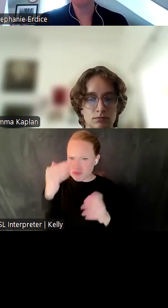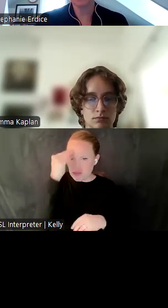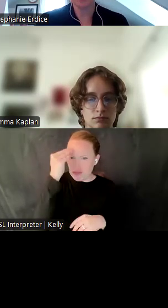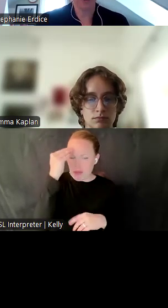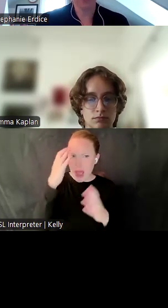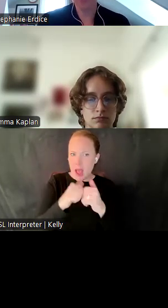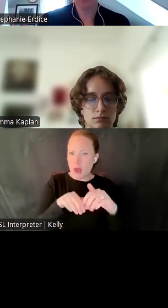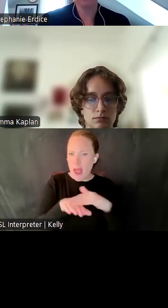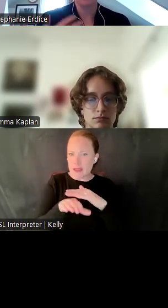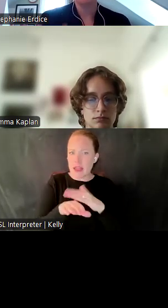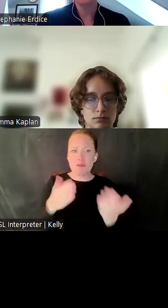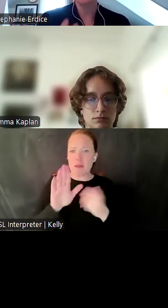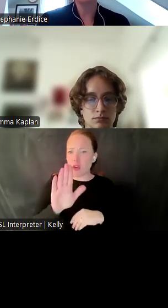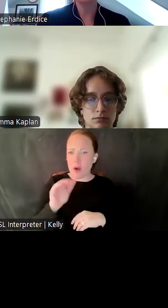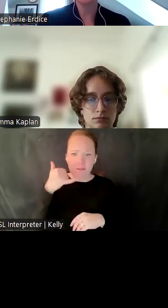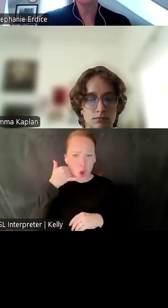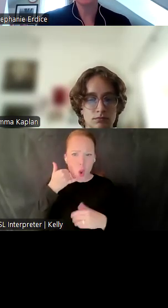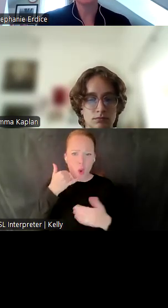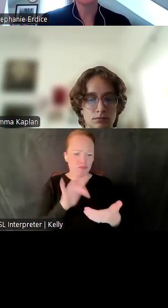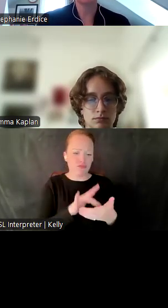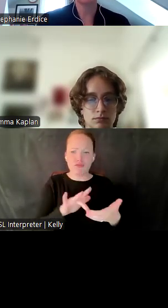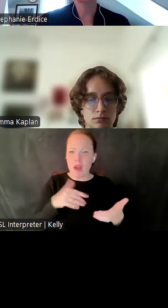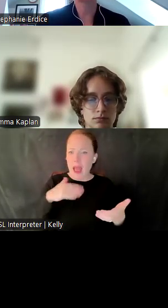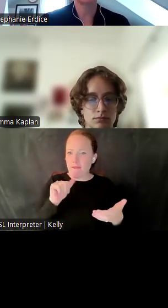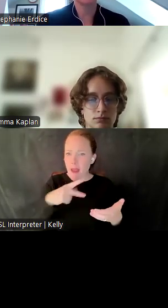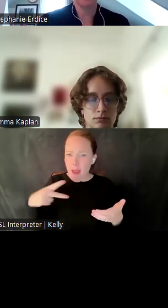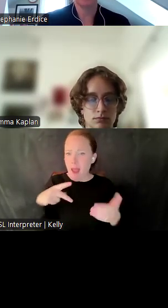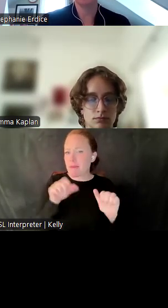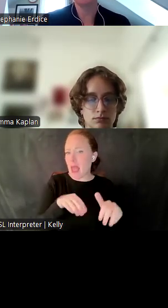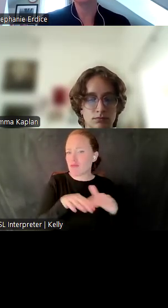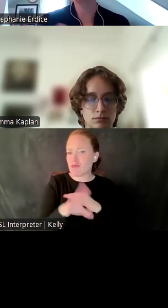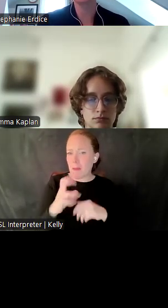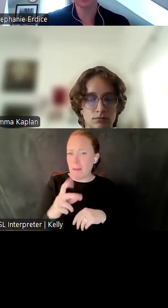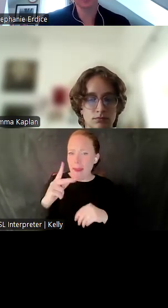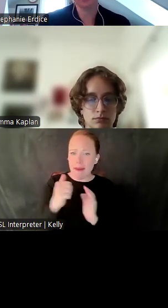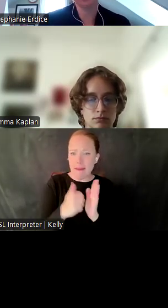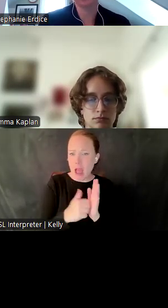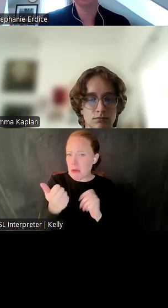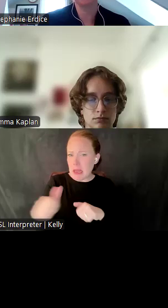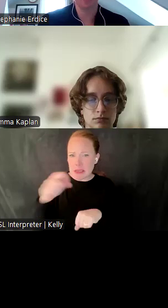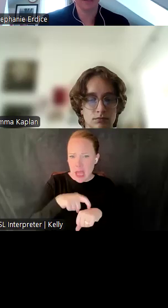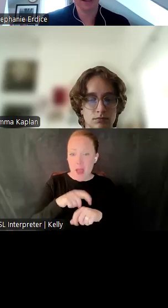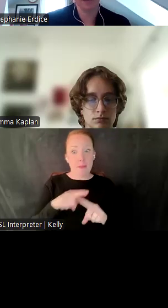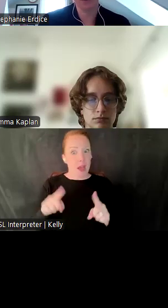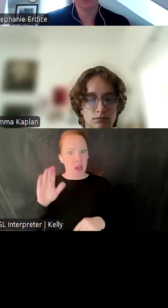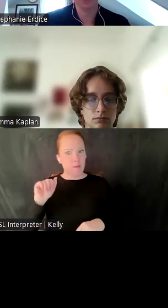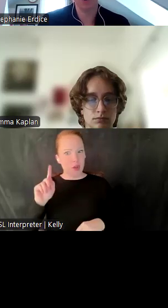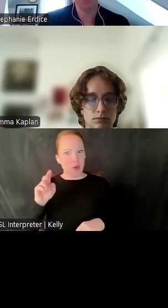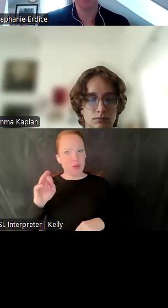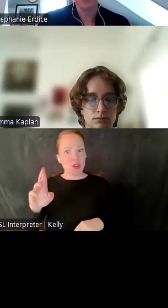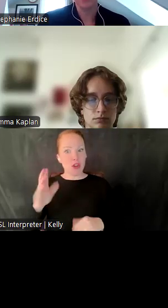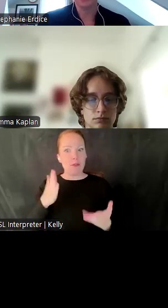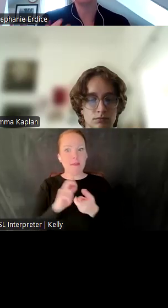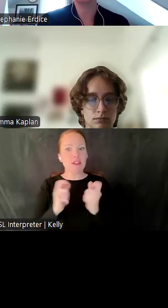have that app even on your phone. But in an abusive situation, someone might be preventing that, or they might be changing those passwords without letting that